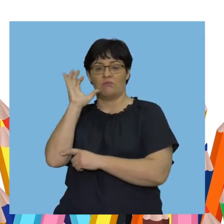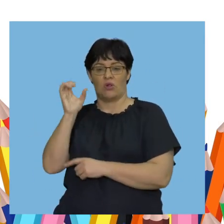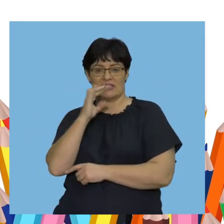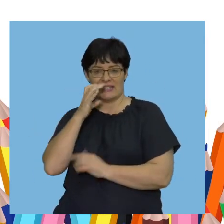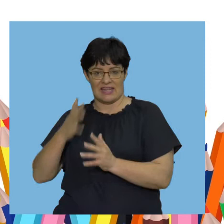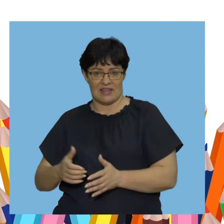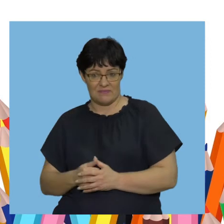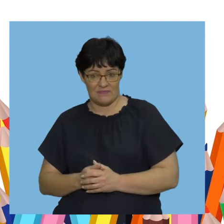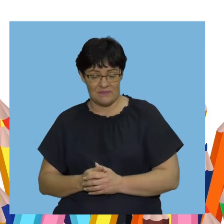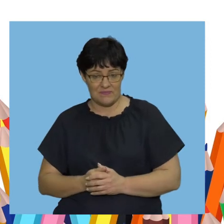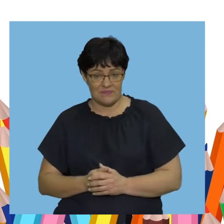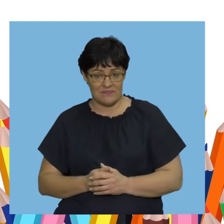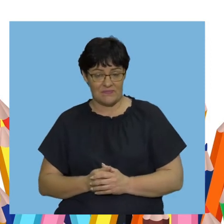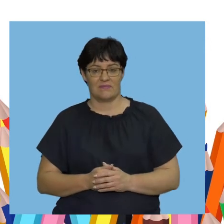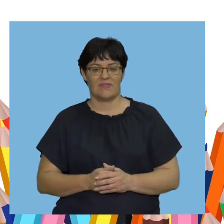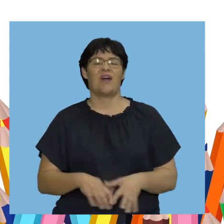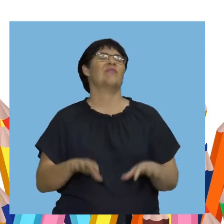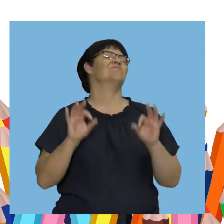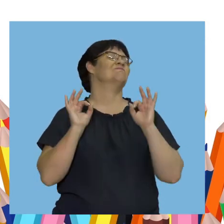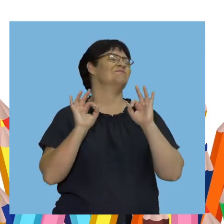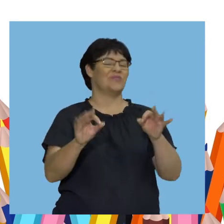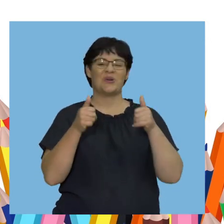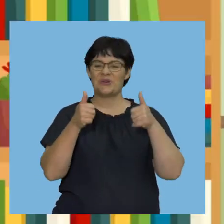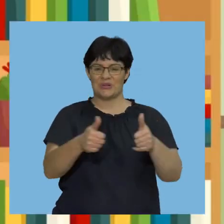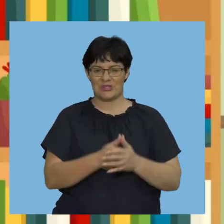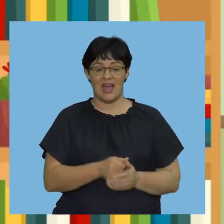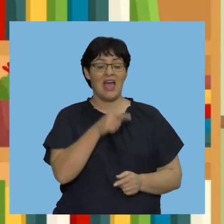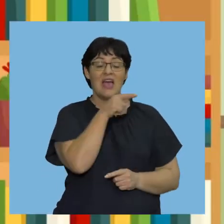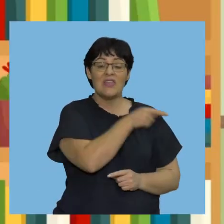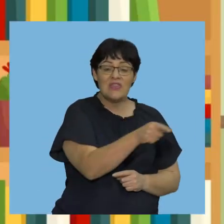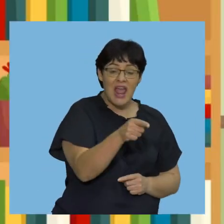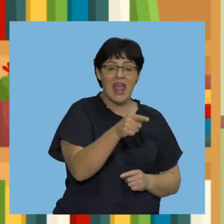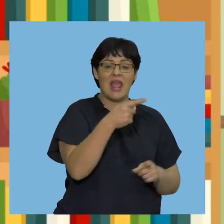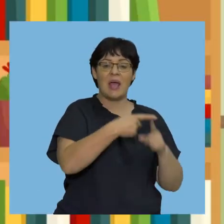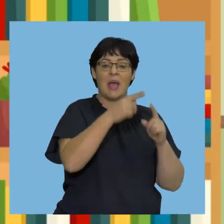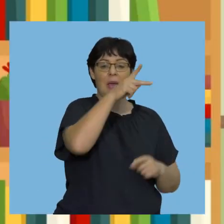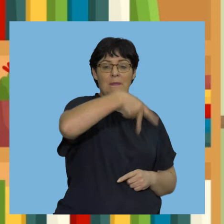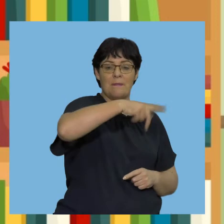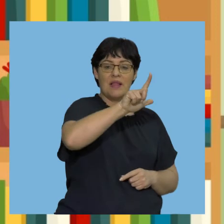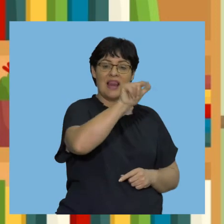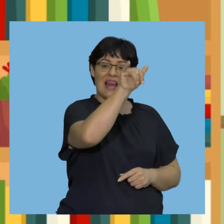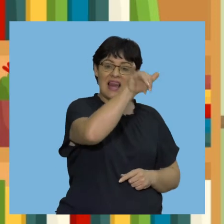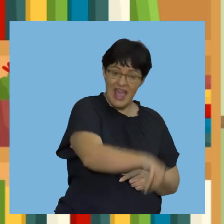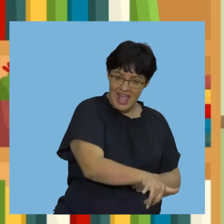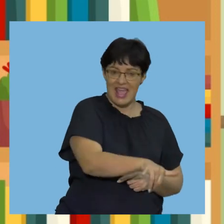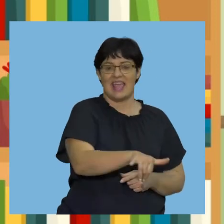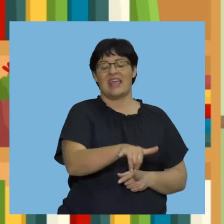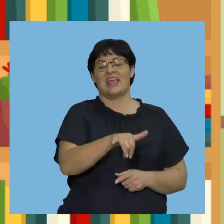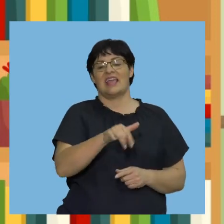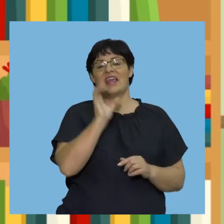They play netball on Saturdays? So good! They play netball on